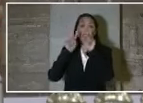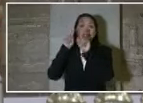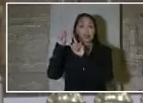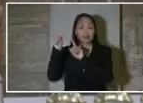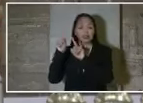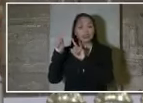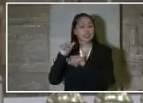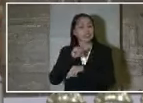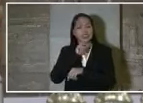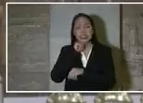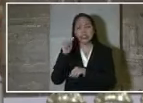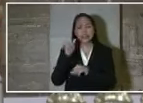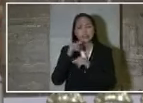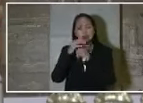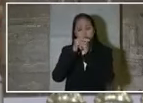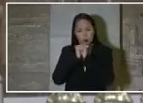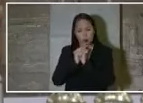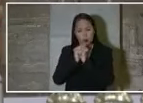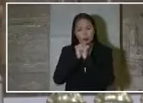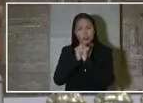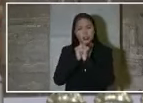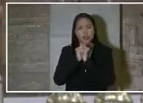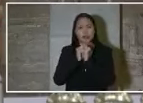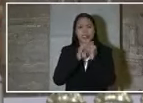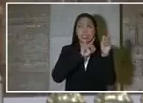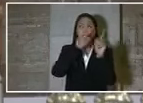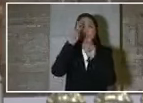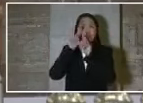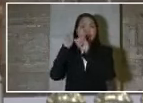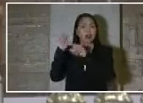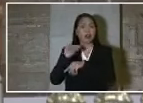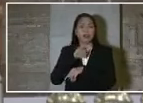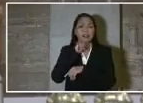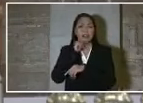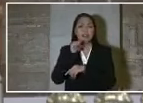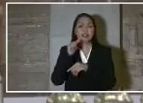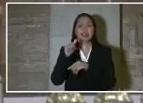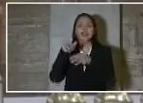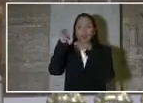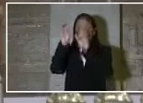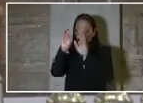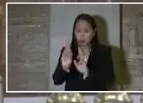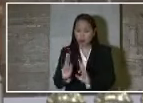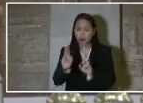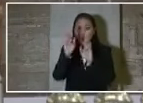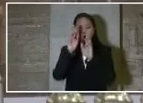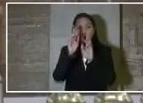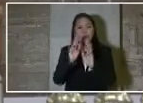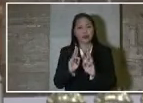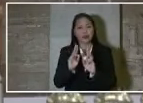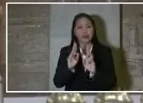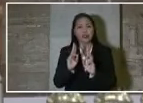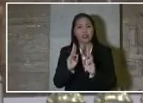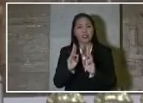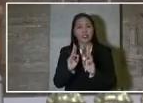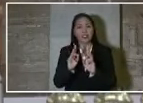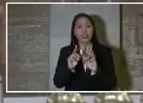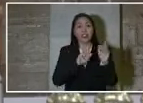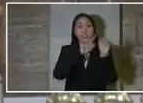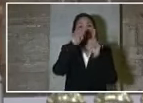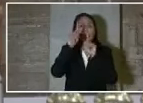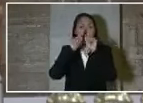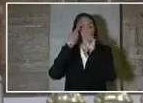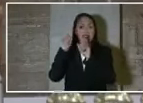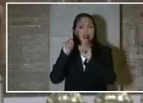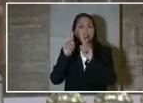be worshipped. The star is not to be given homage. The star is